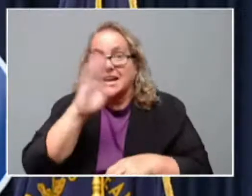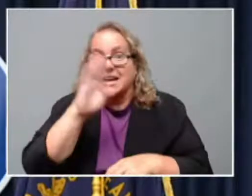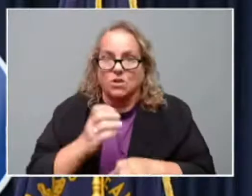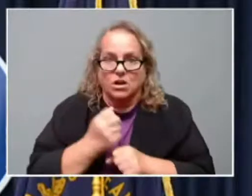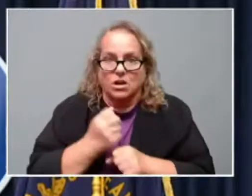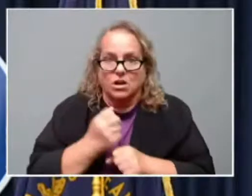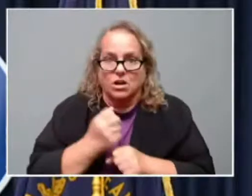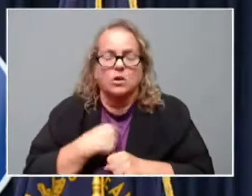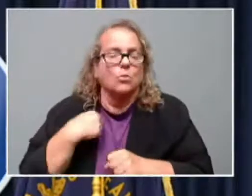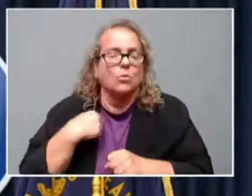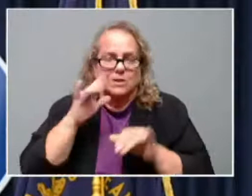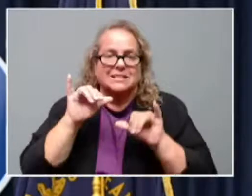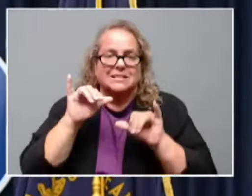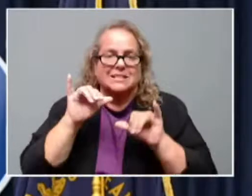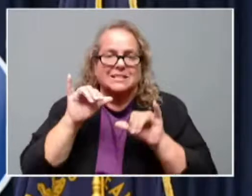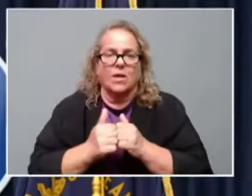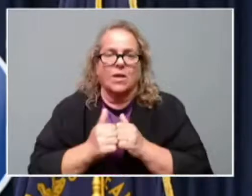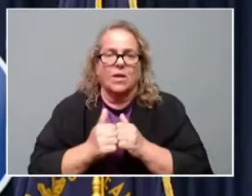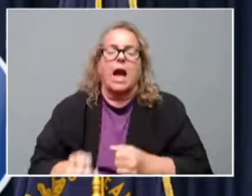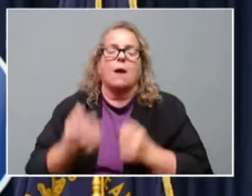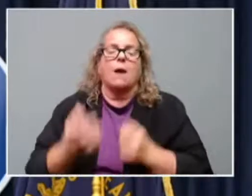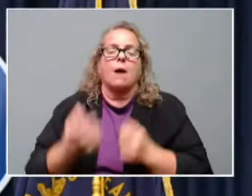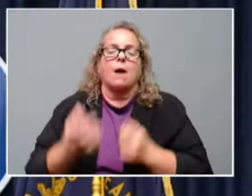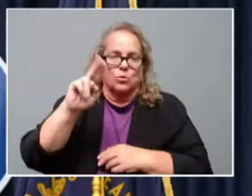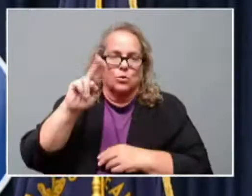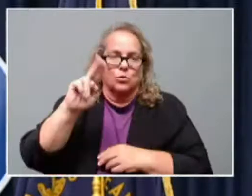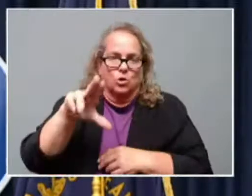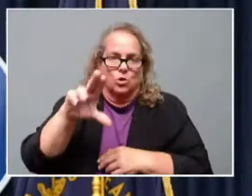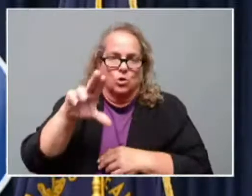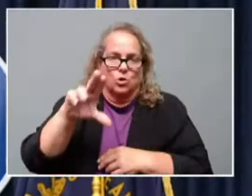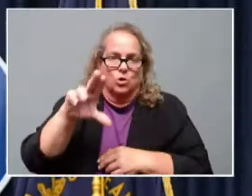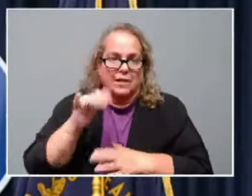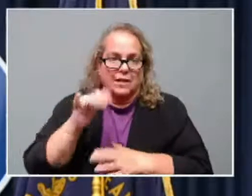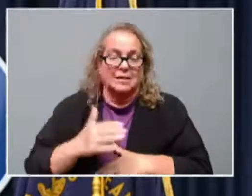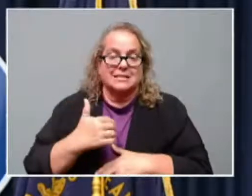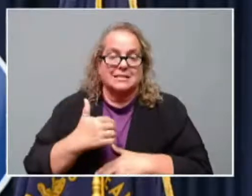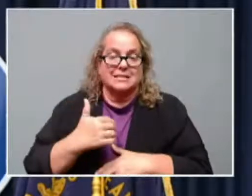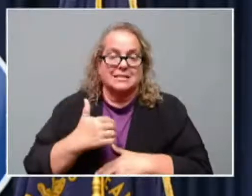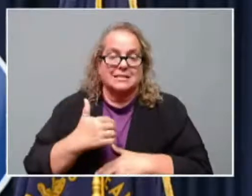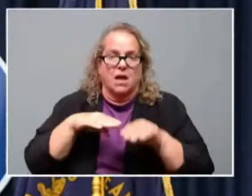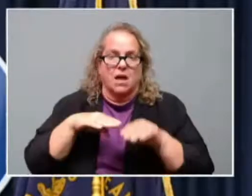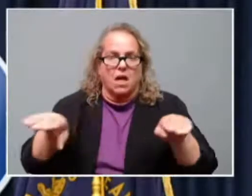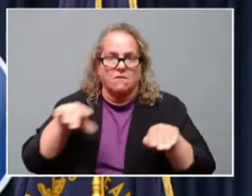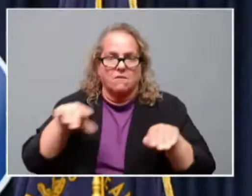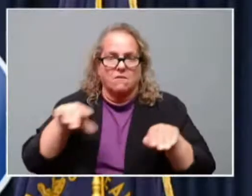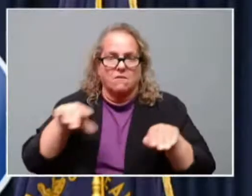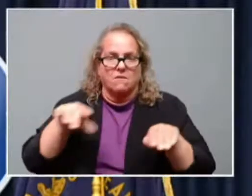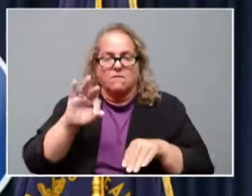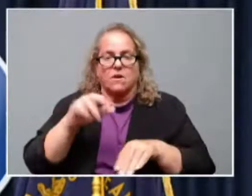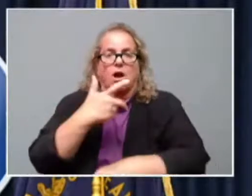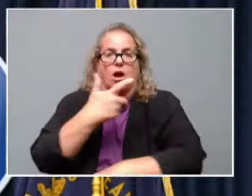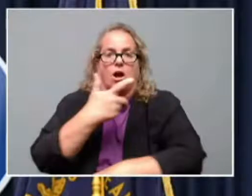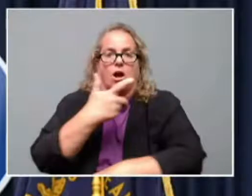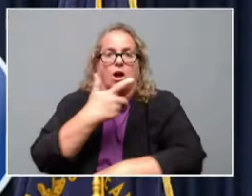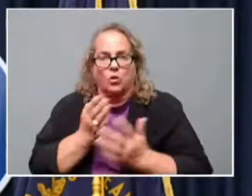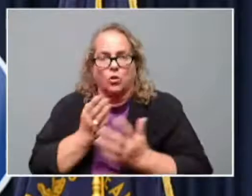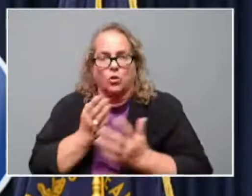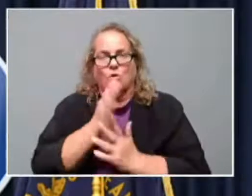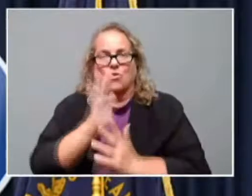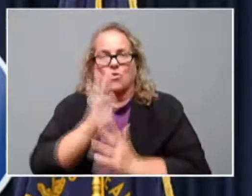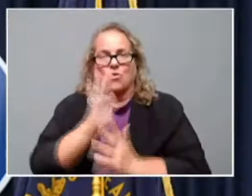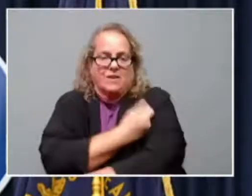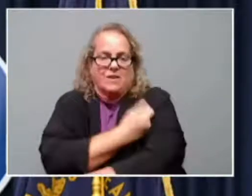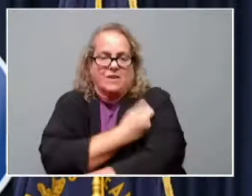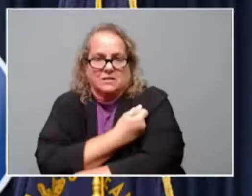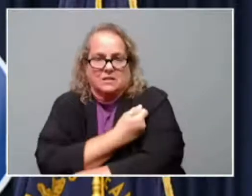the how many unique Kentuckians have a level of immunity through vaccination. That's the